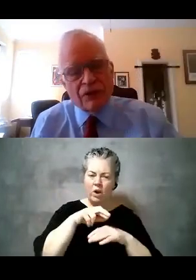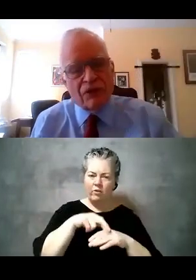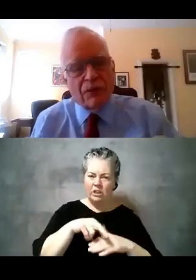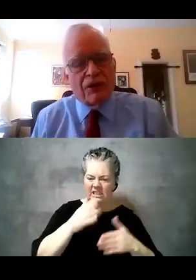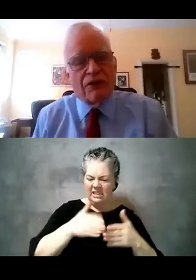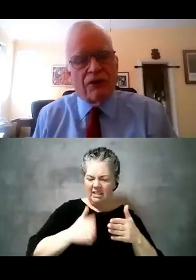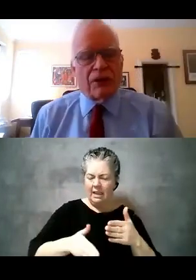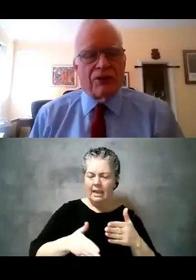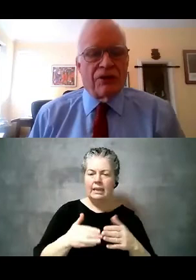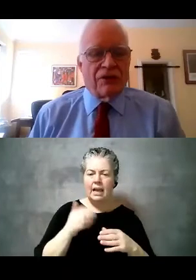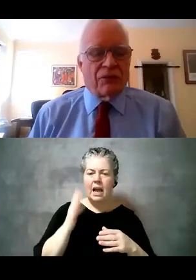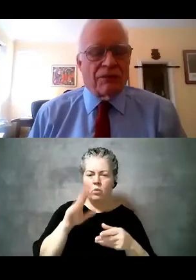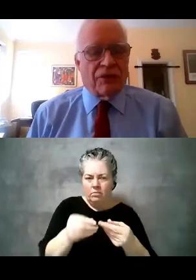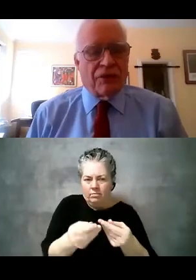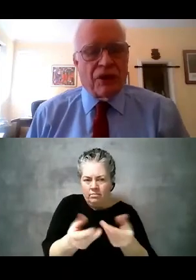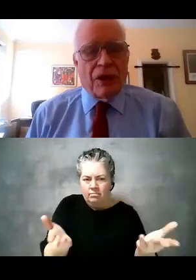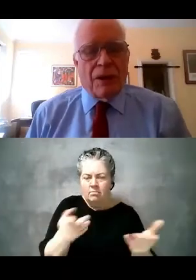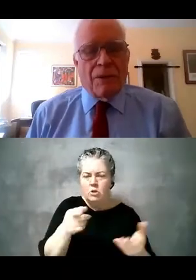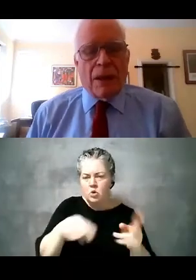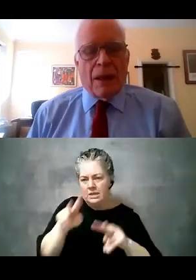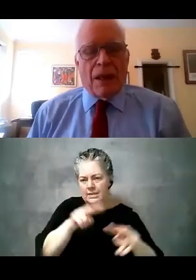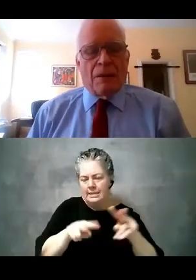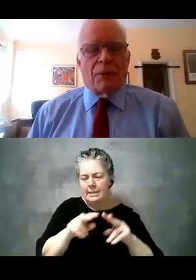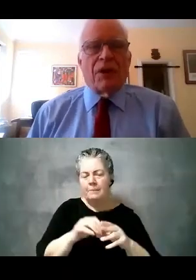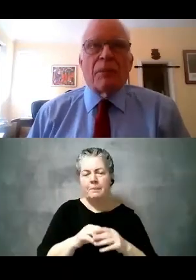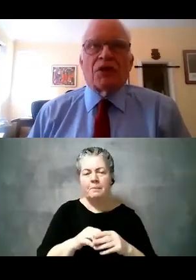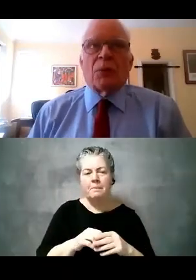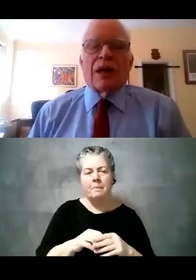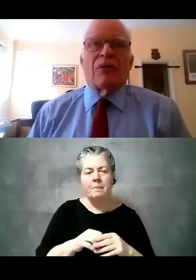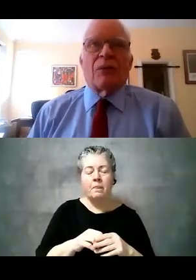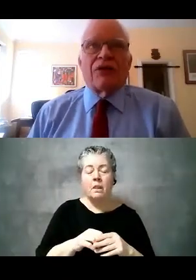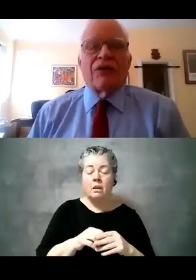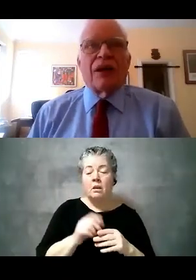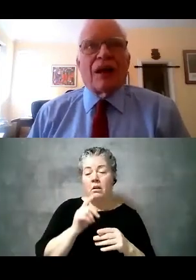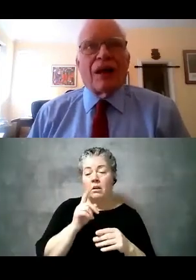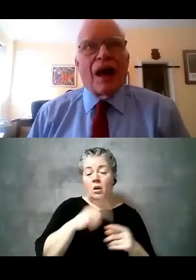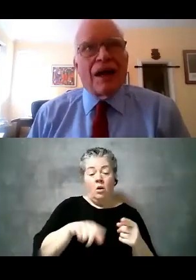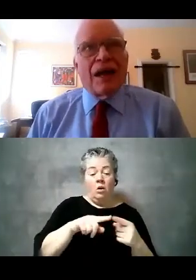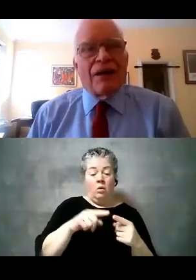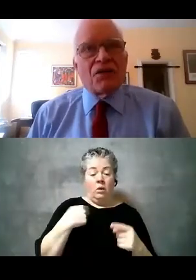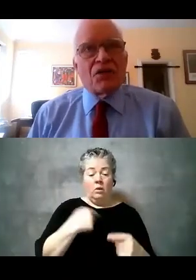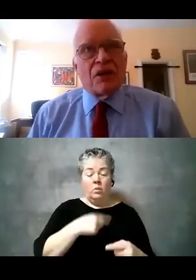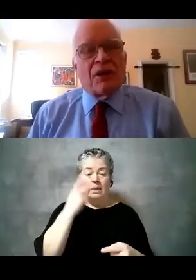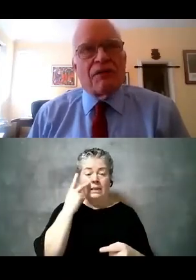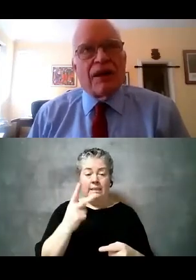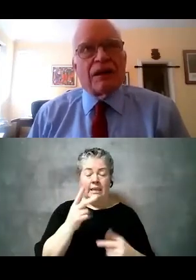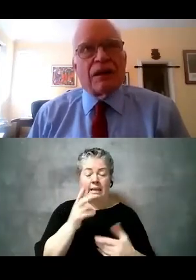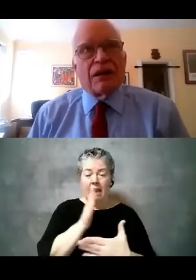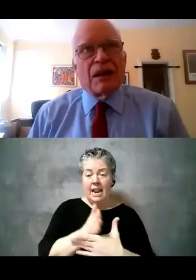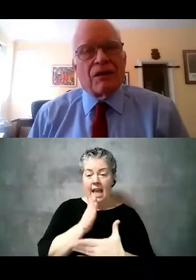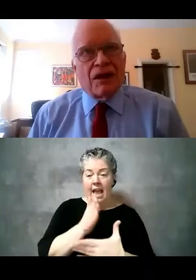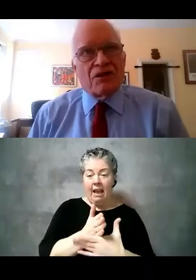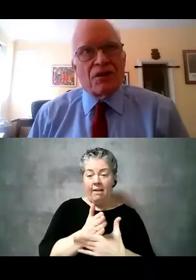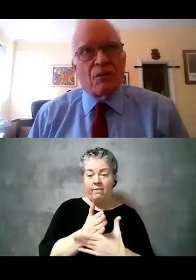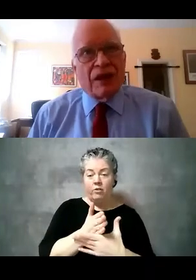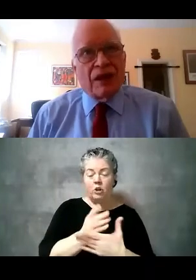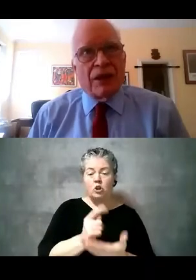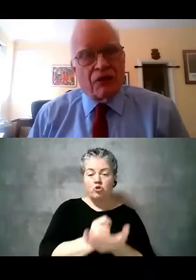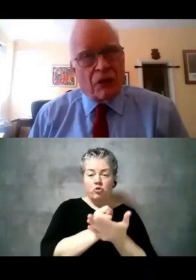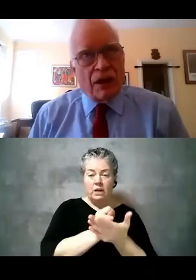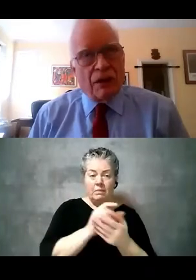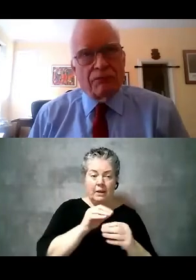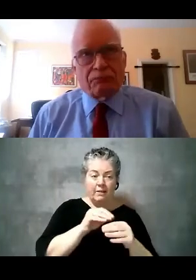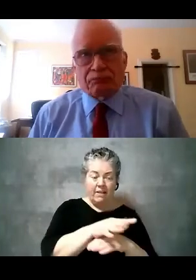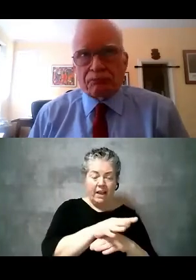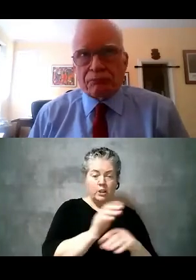We're going to distribute these, and you can see these references. Pretty much whenever we see an on-average treatment effect in a large